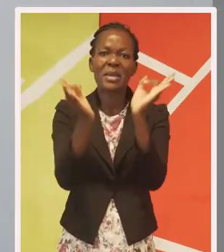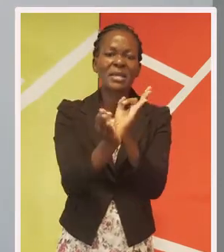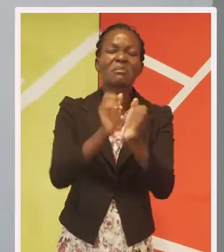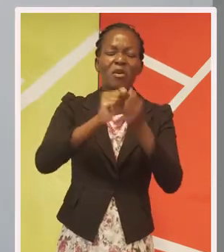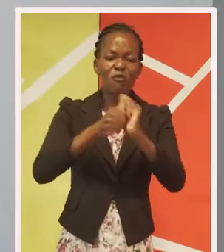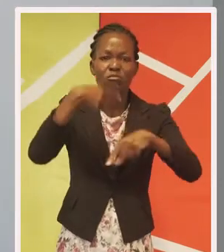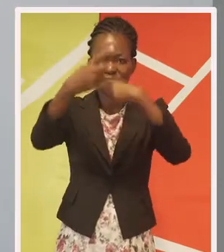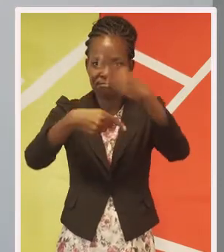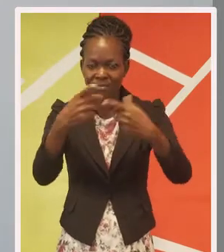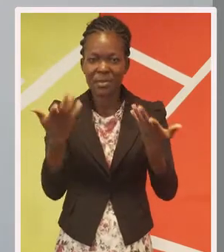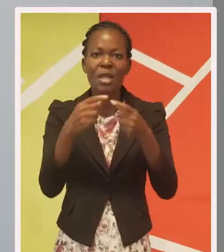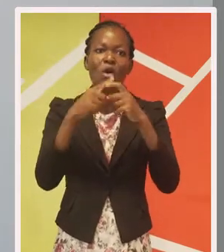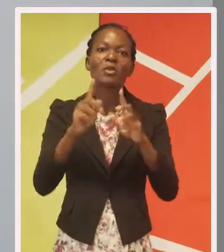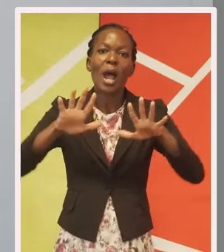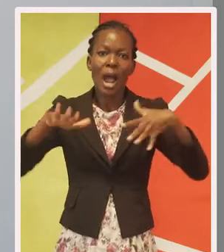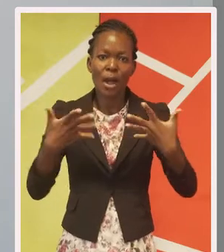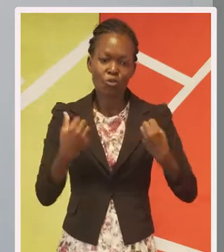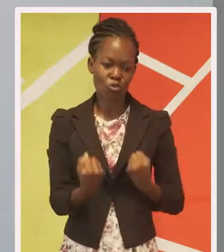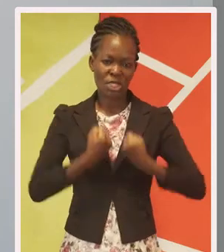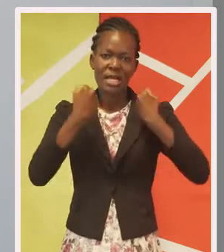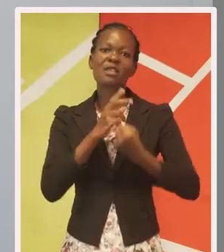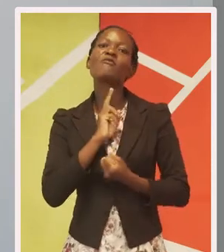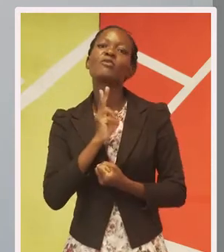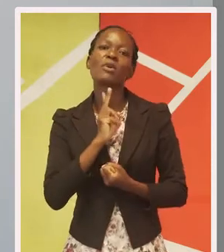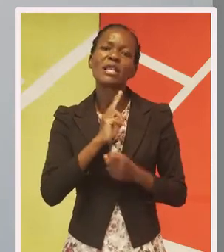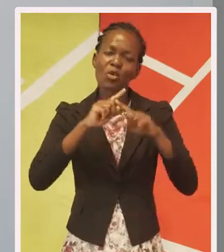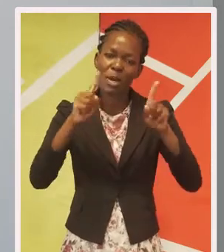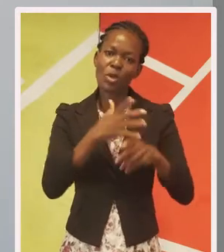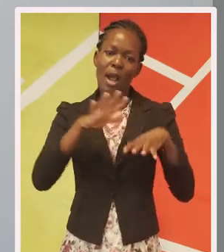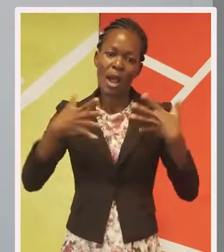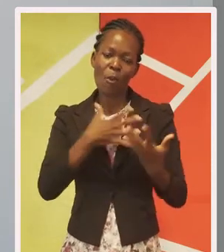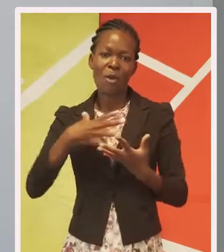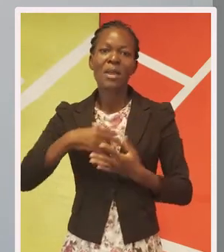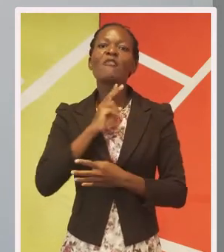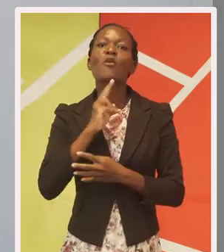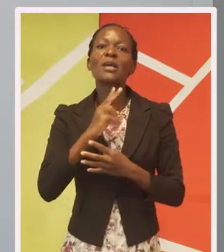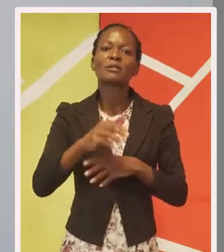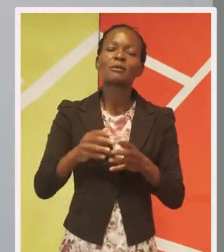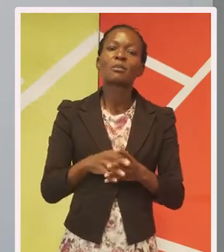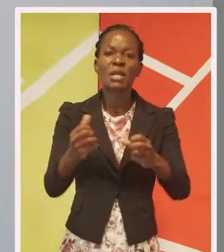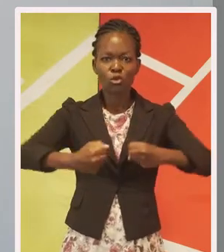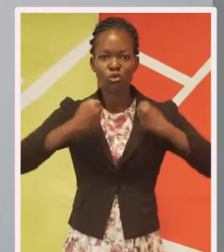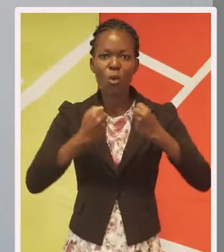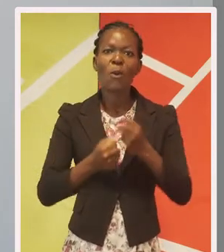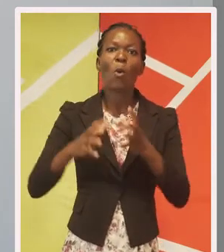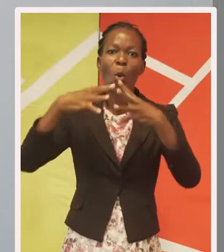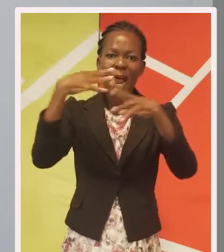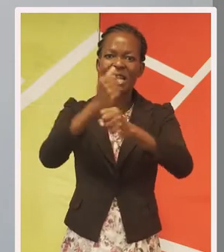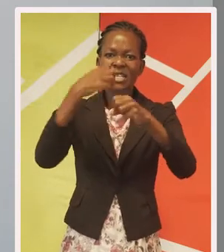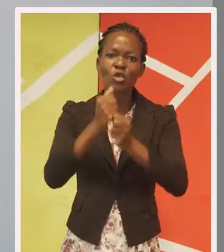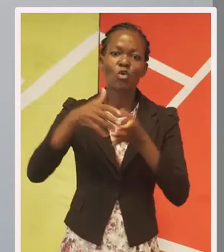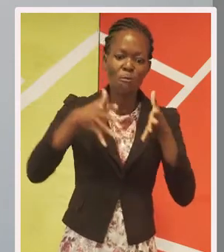to strengthen the voice and power of women and girls to create strong movements that demand accountability